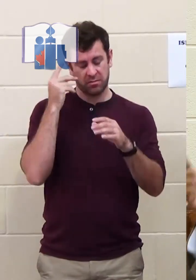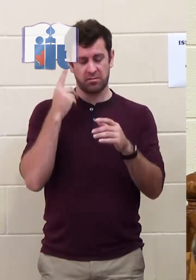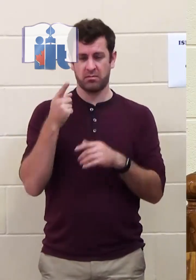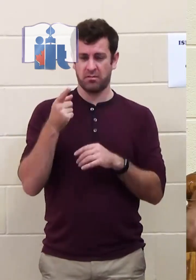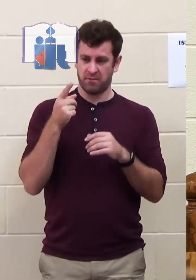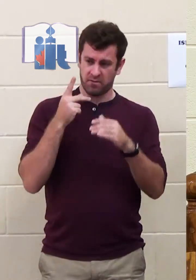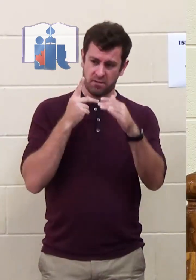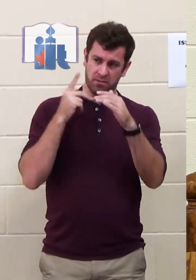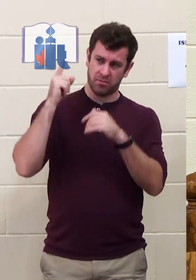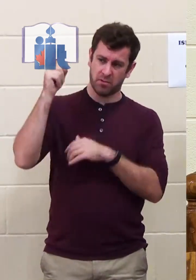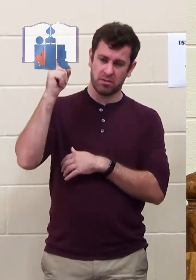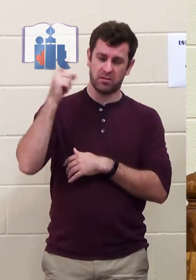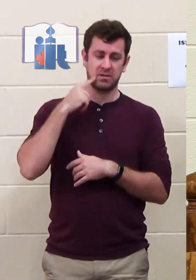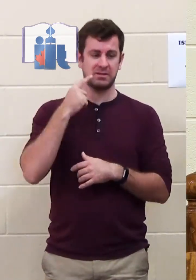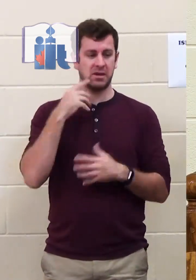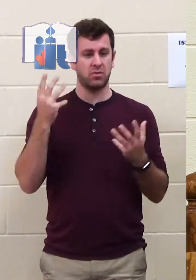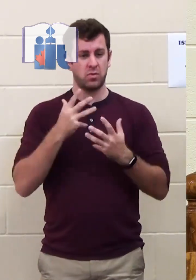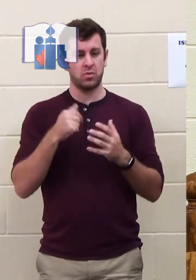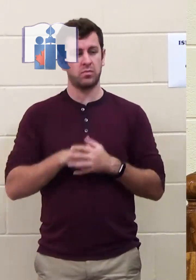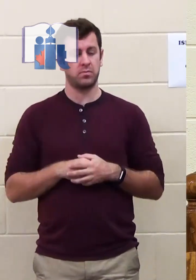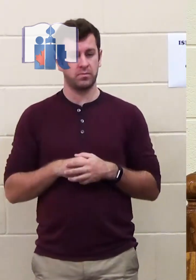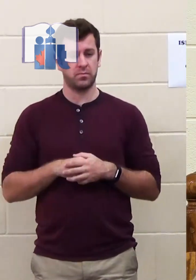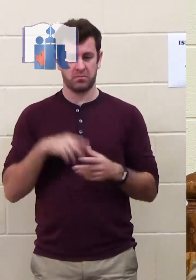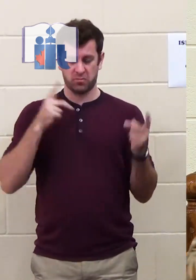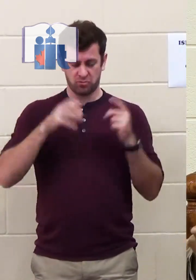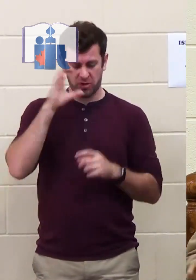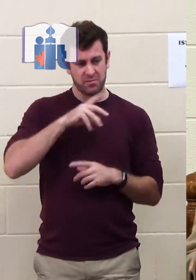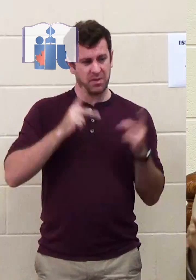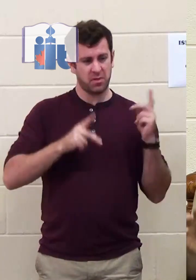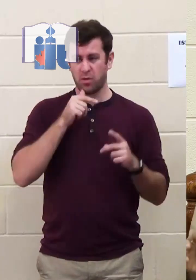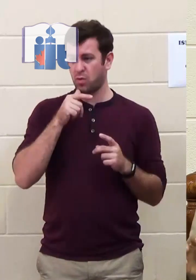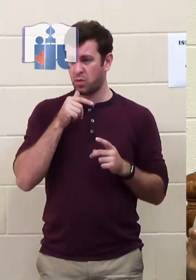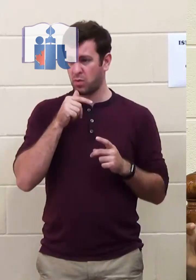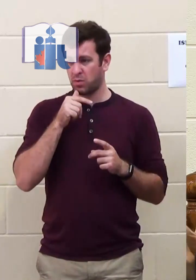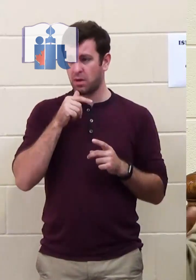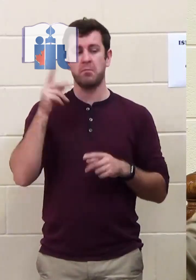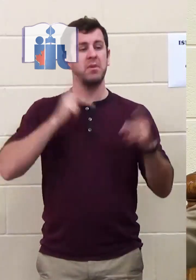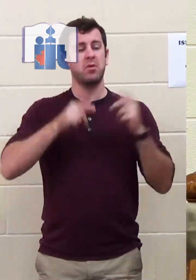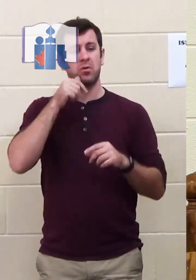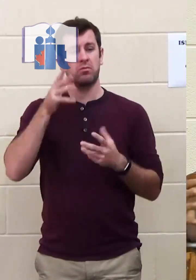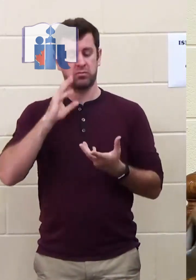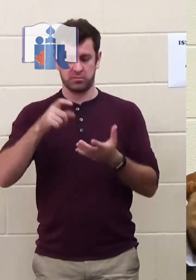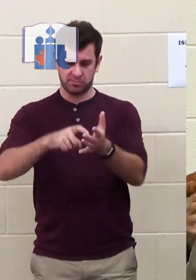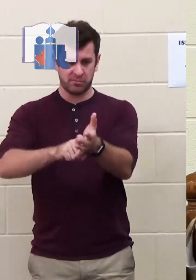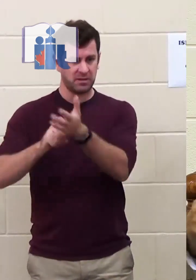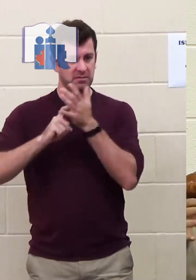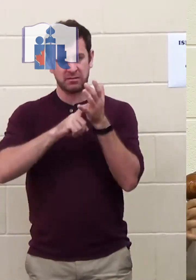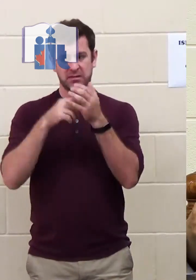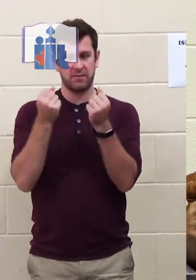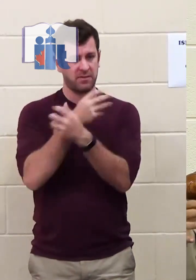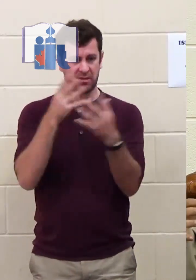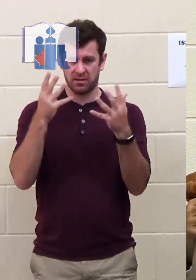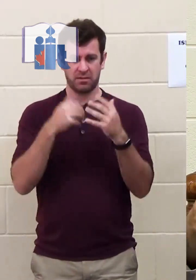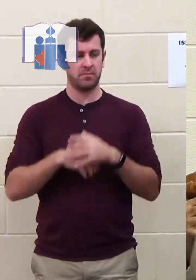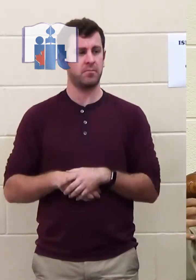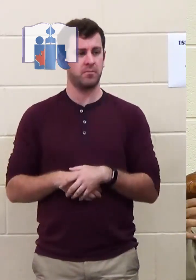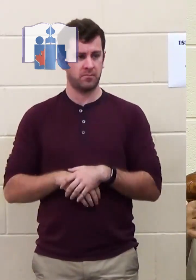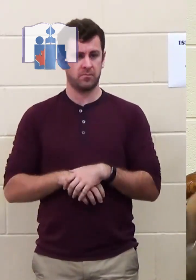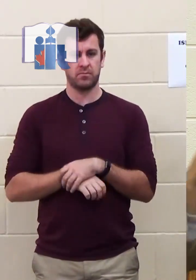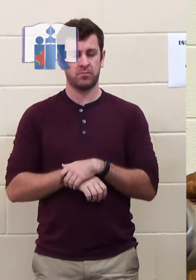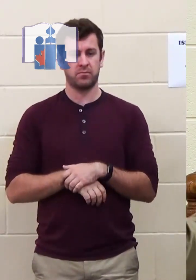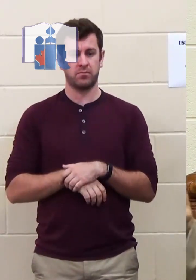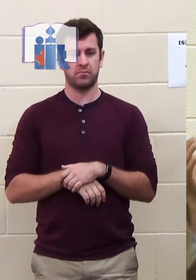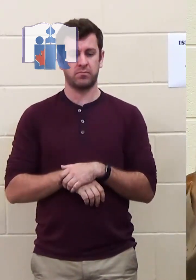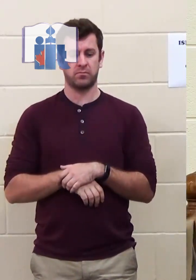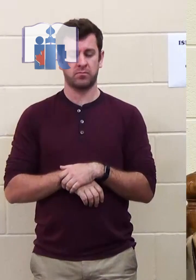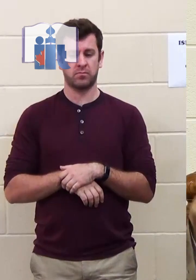said, Alladhina yuslihuna inda fasad an-nas. They are the ones who repair things